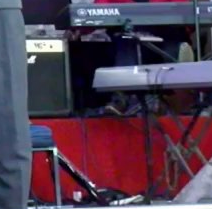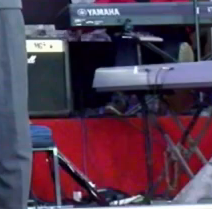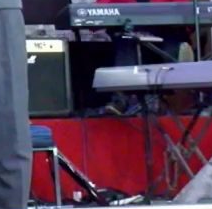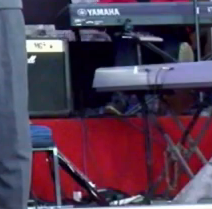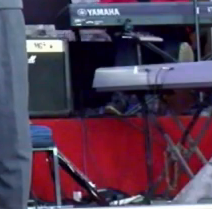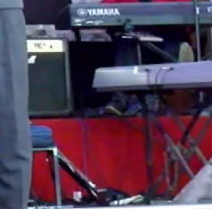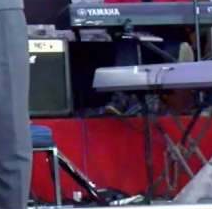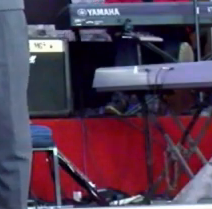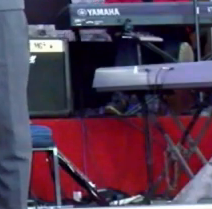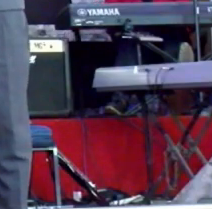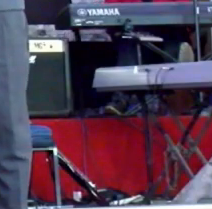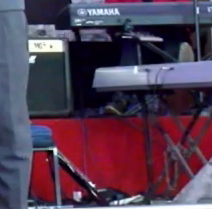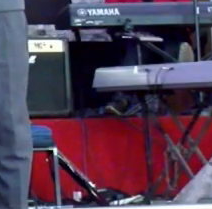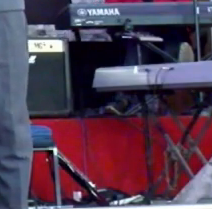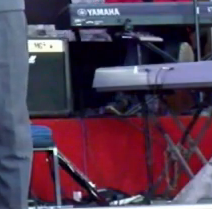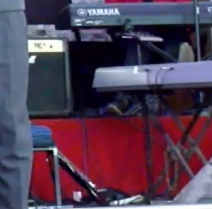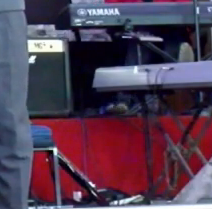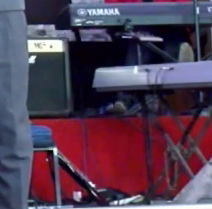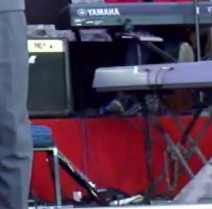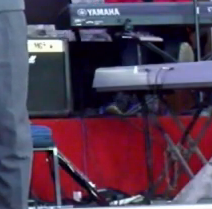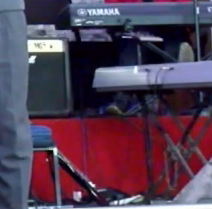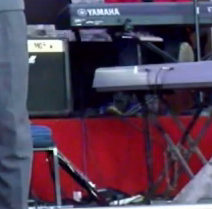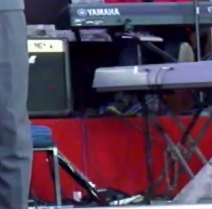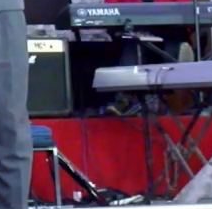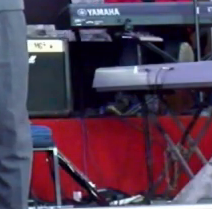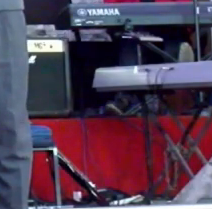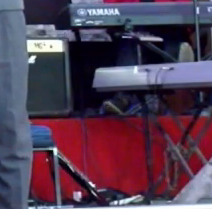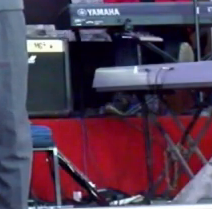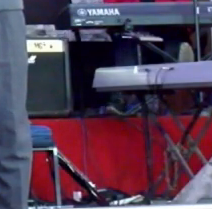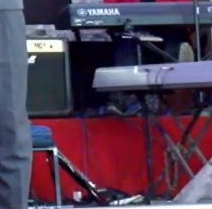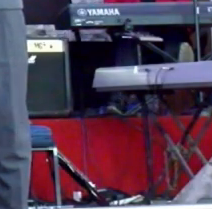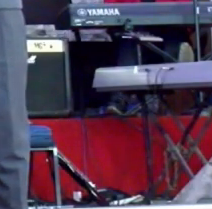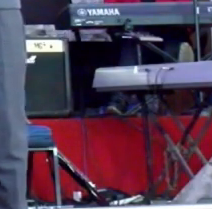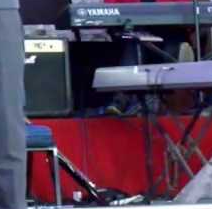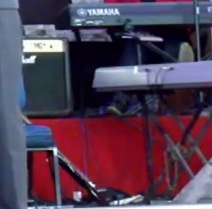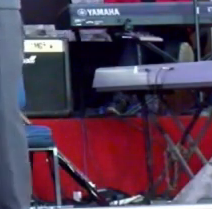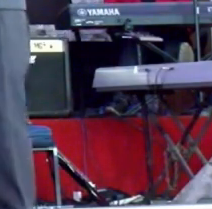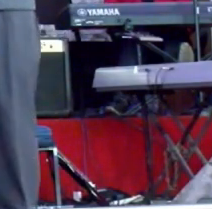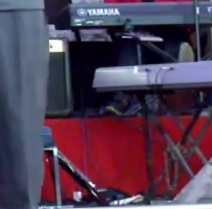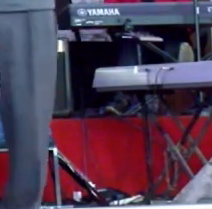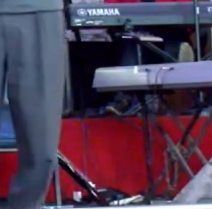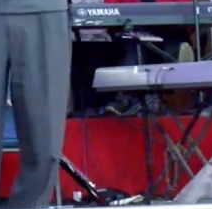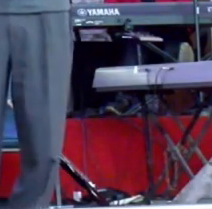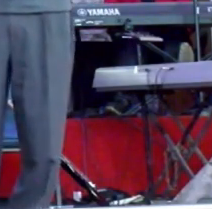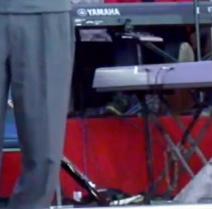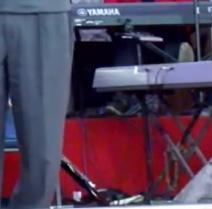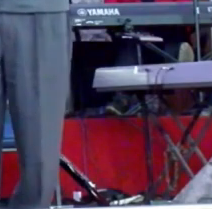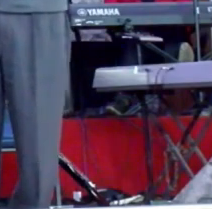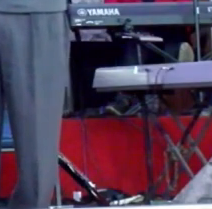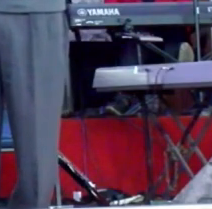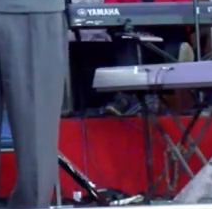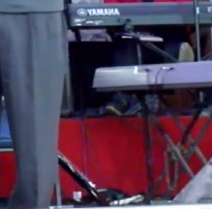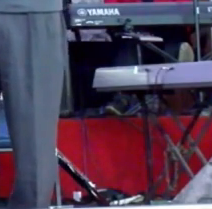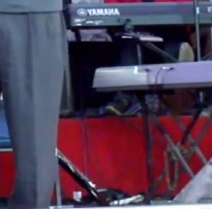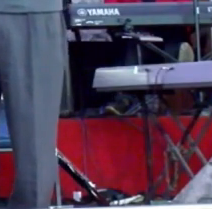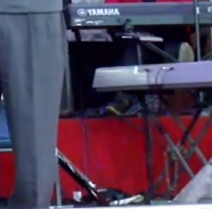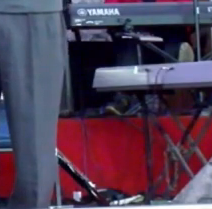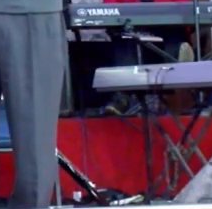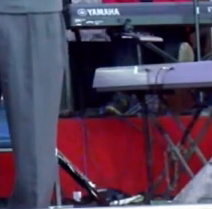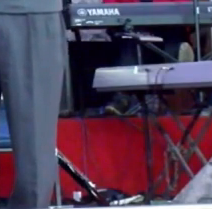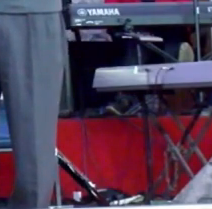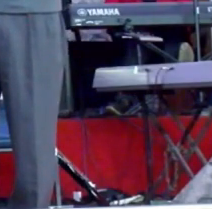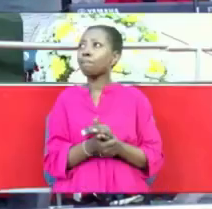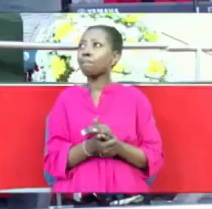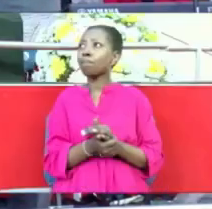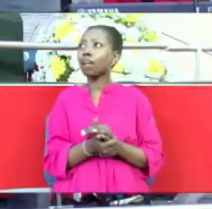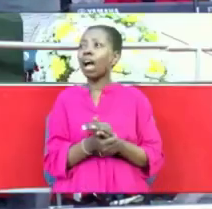anything. Although last year they broke the ground. Their bishop broke the ground. And